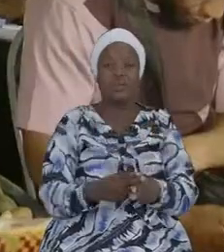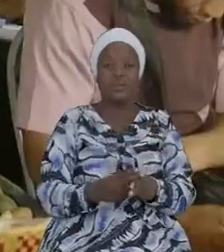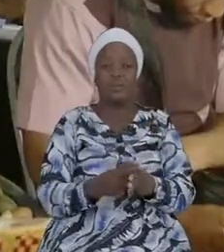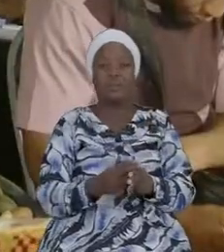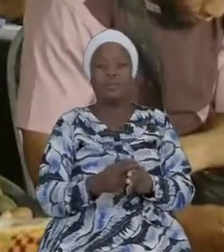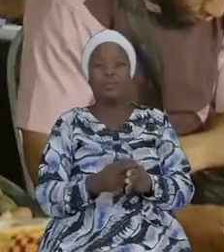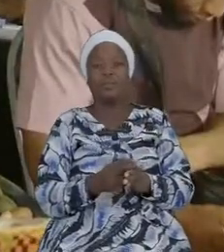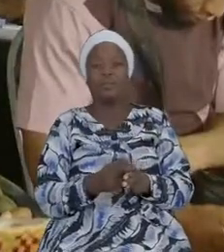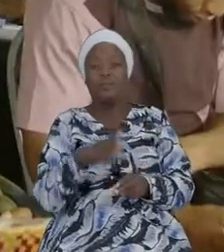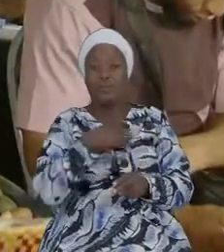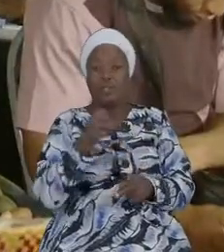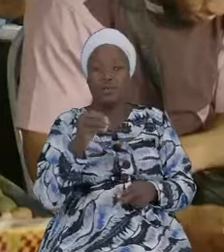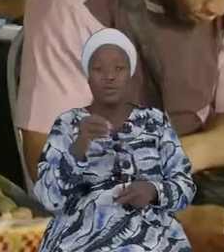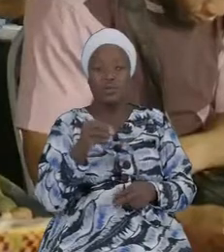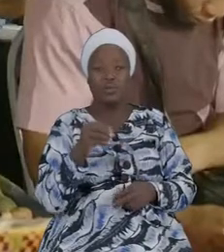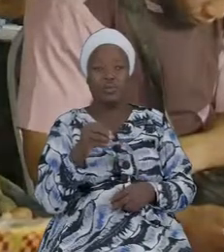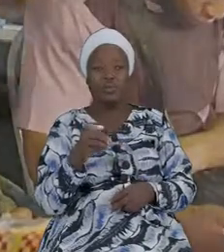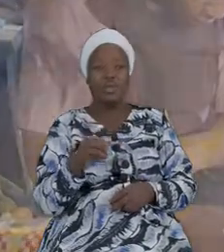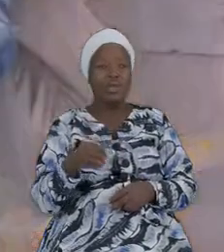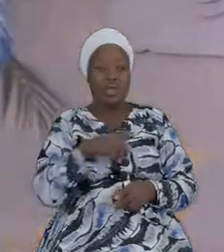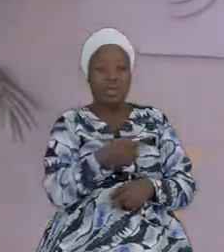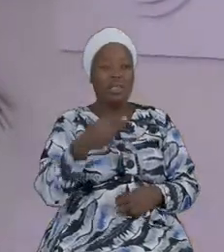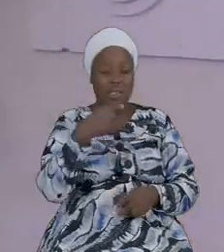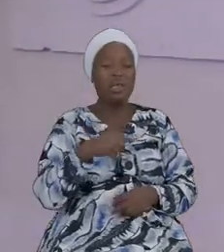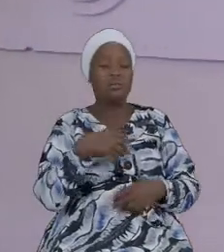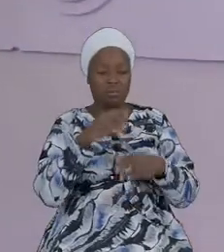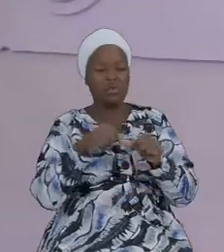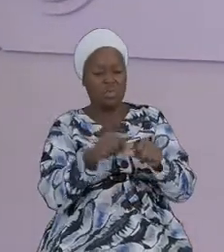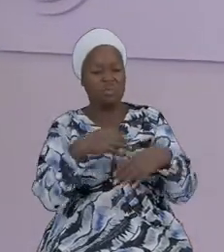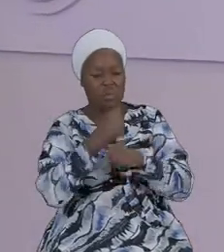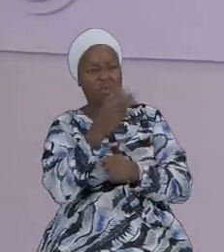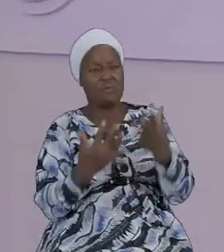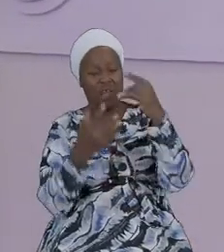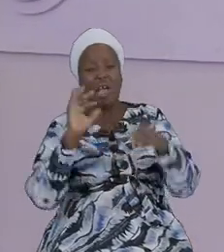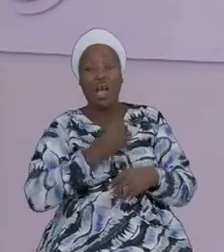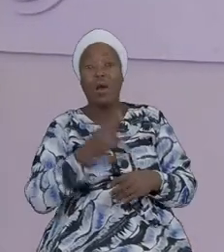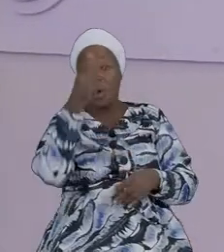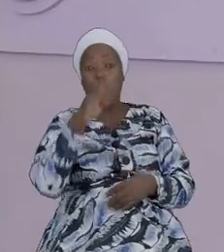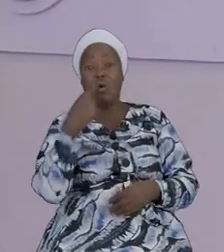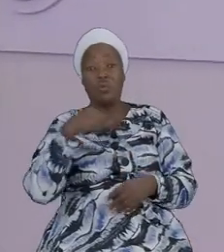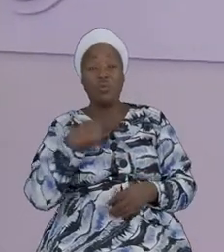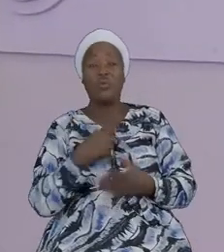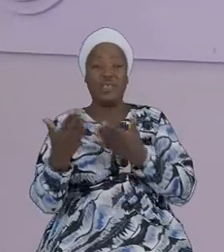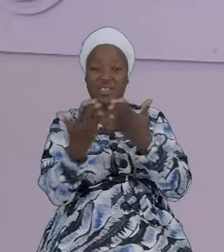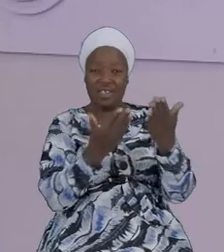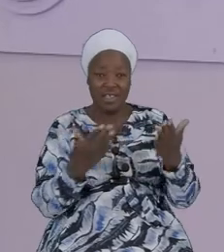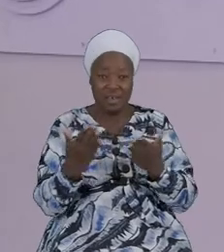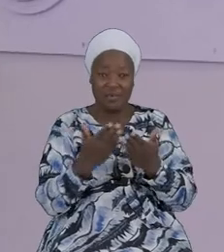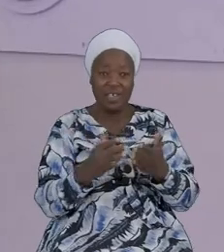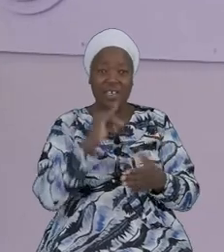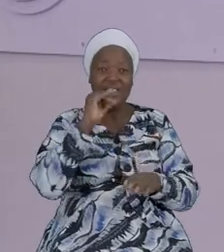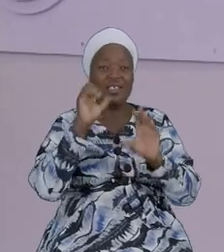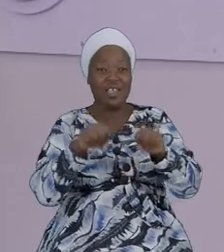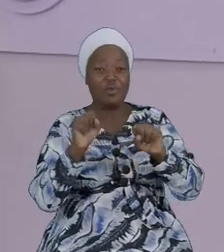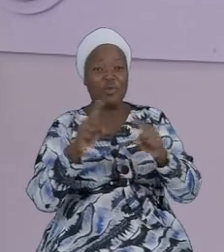name. And so they said, go ahead and make your fire. Our God whom we serve is